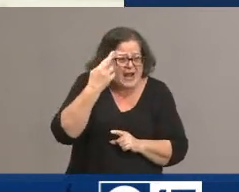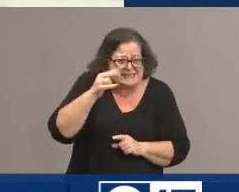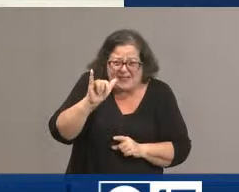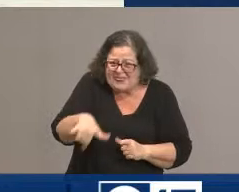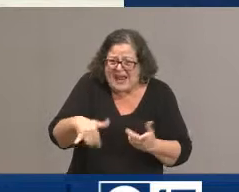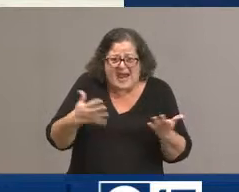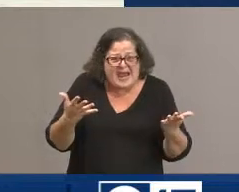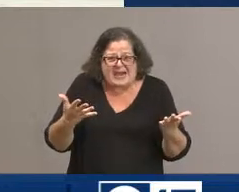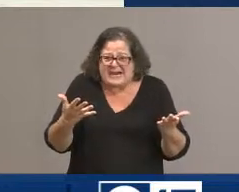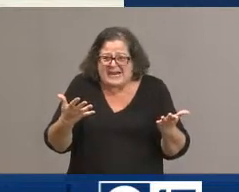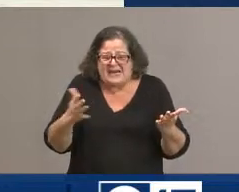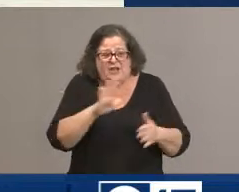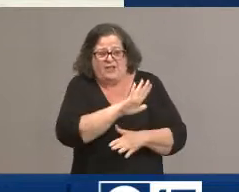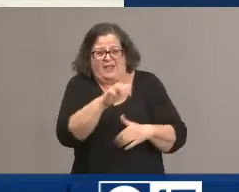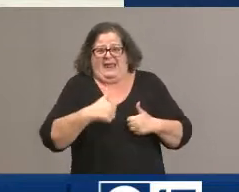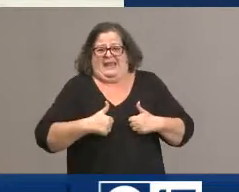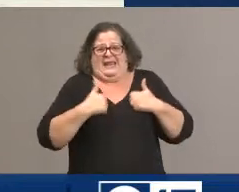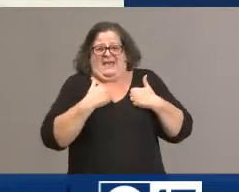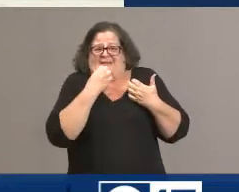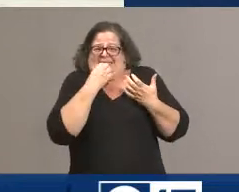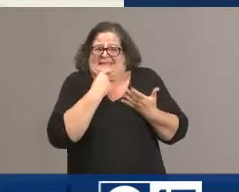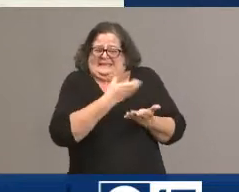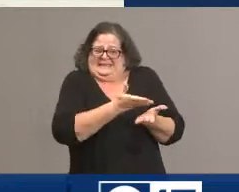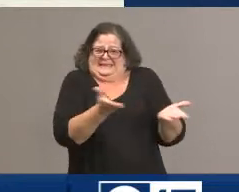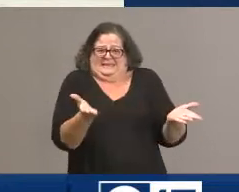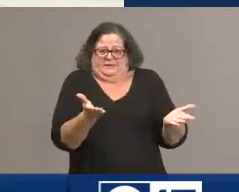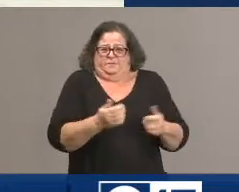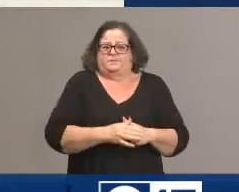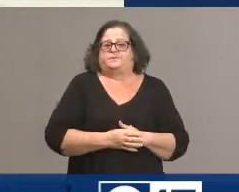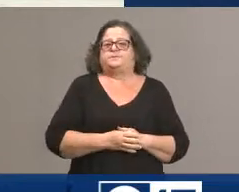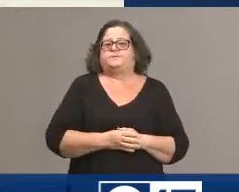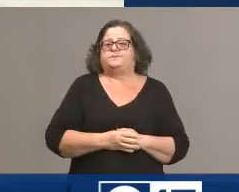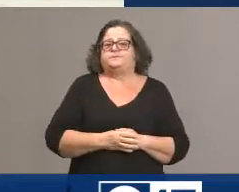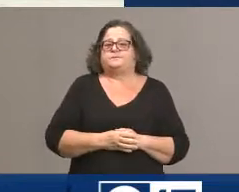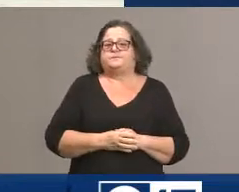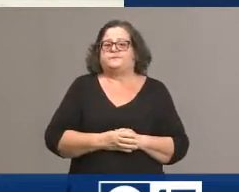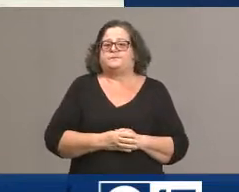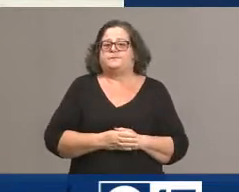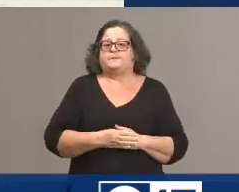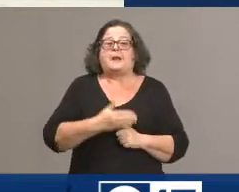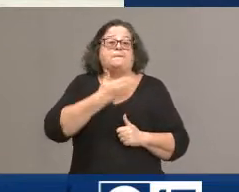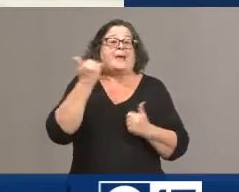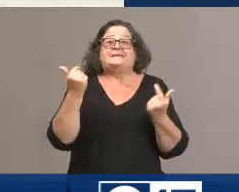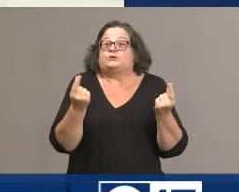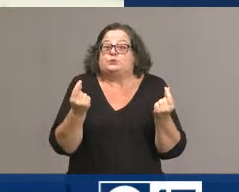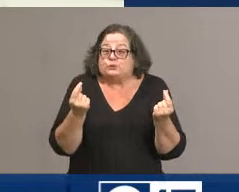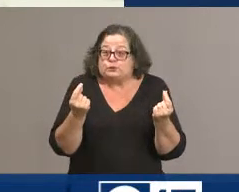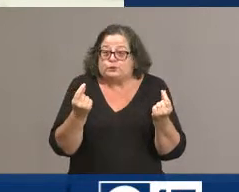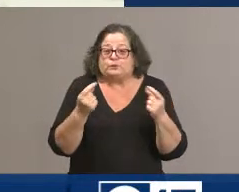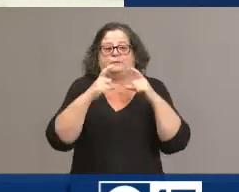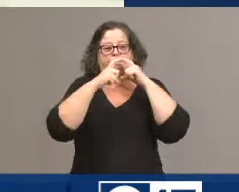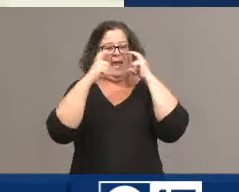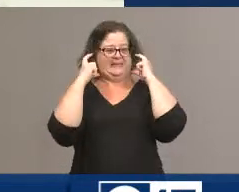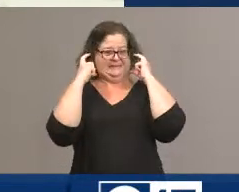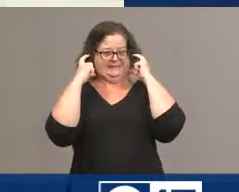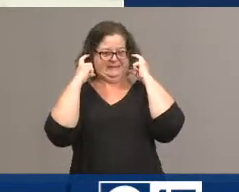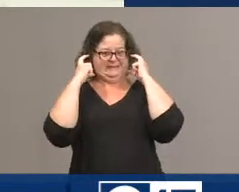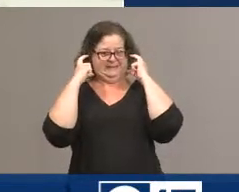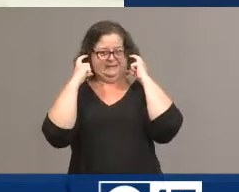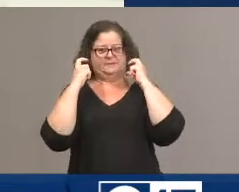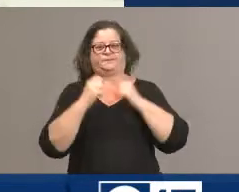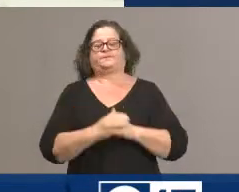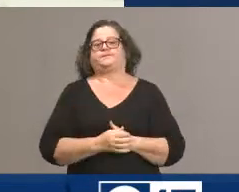The best way you can do this is to wear a mask. Mask up. I want to remind Arizonans